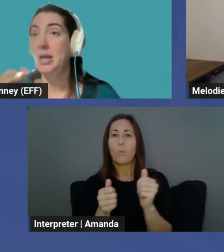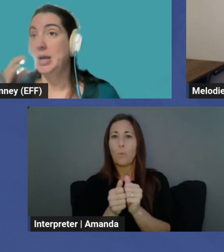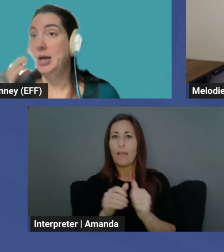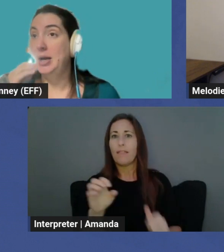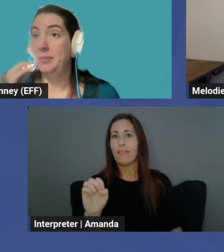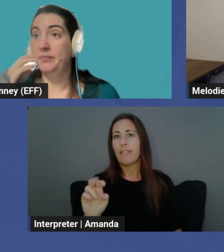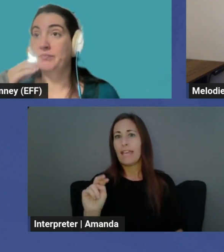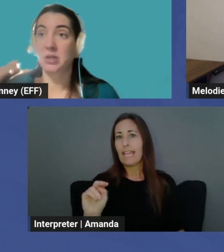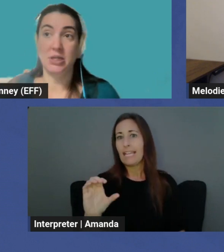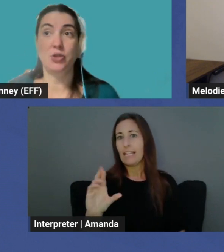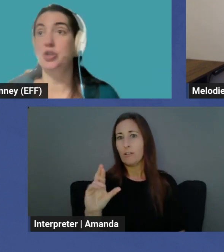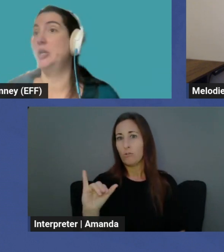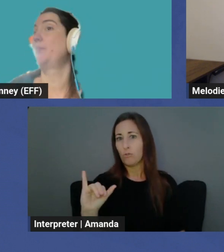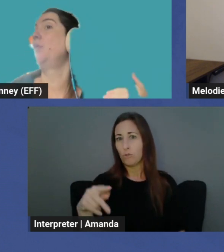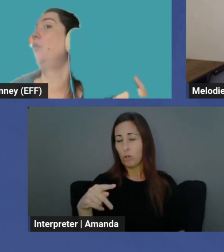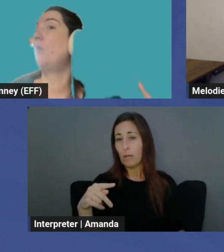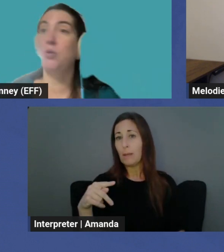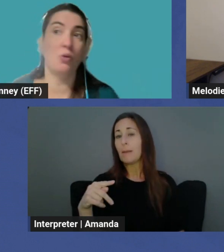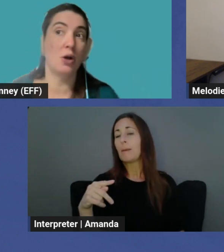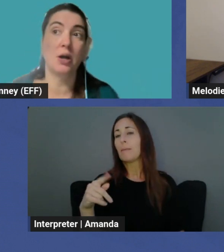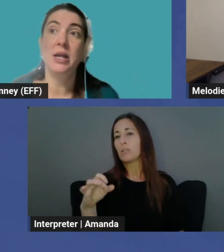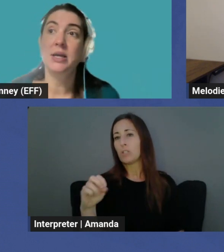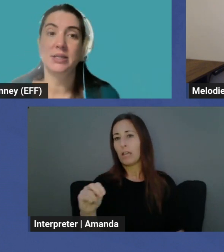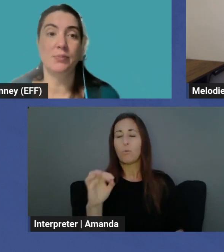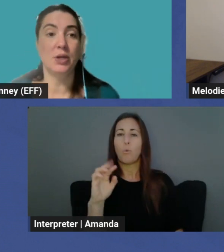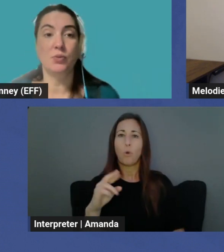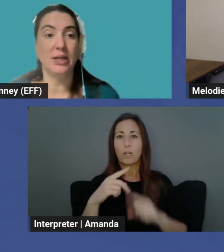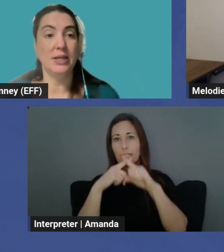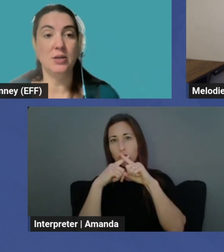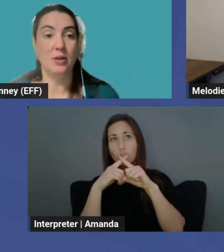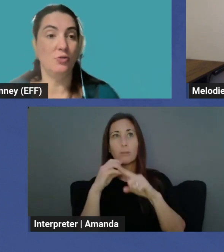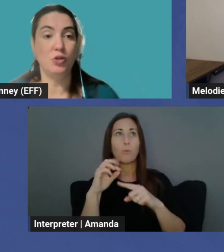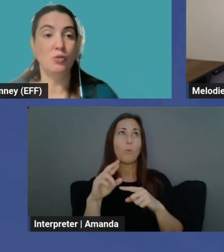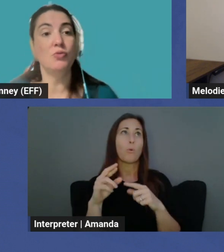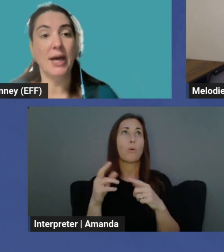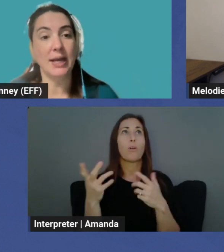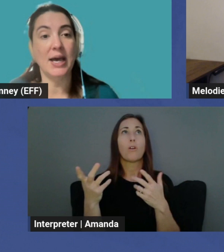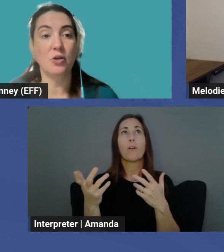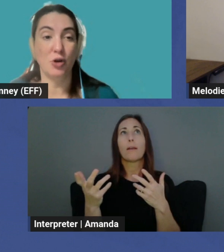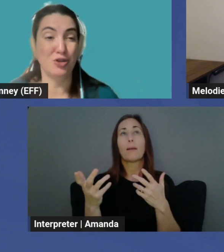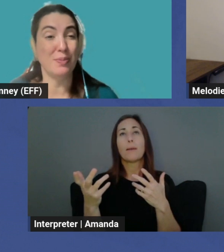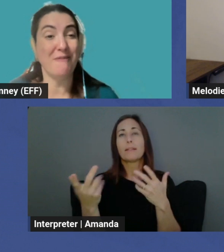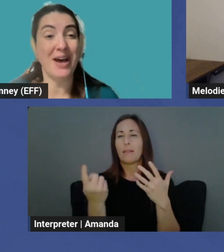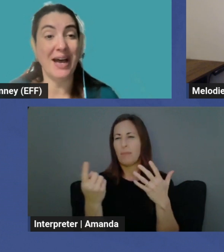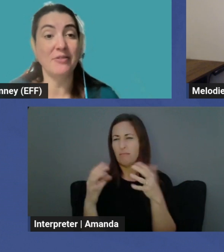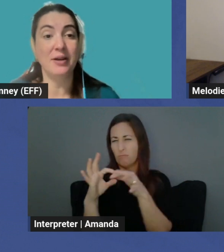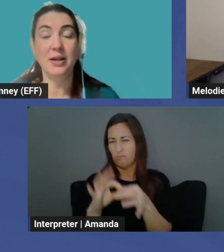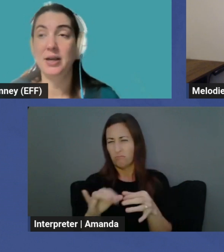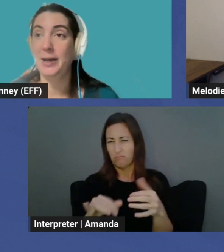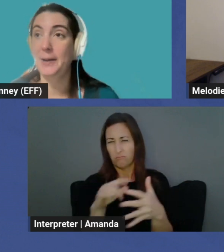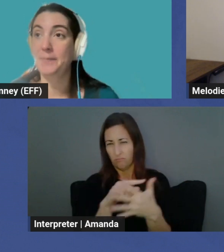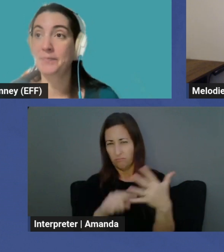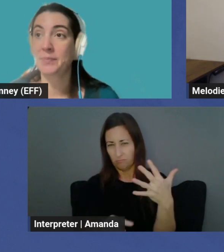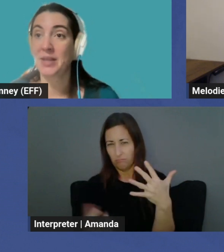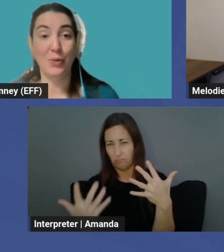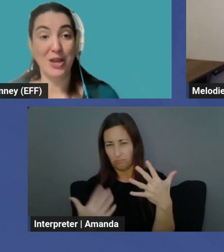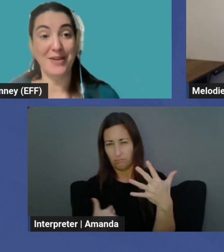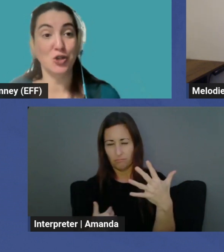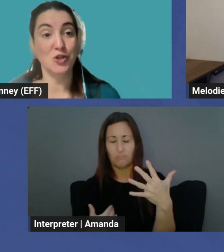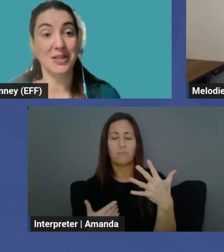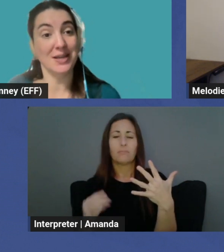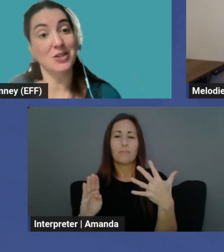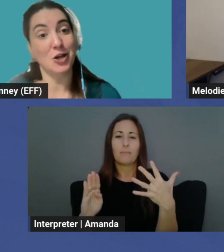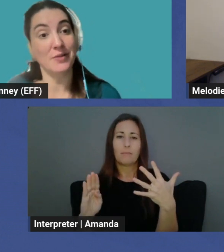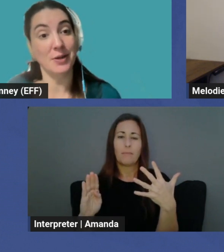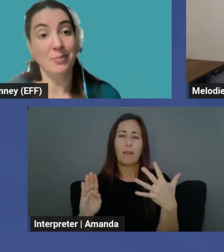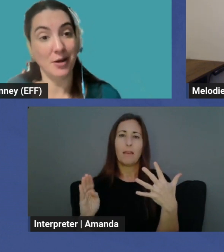or censorship or something related to that category. There's about 5. And we have